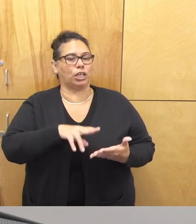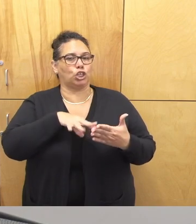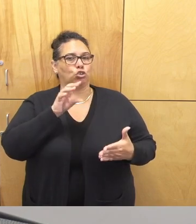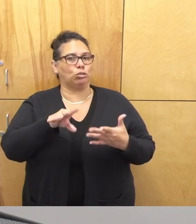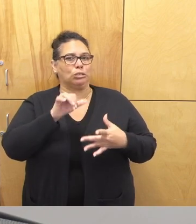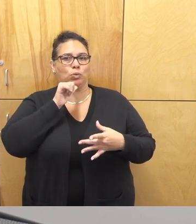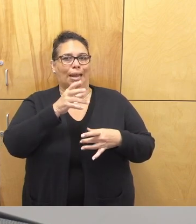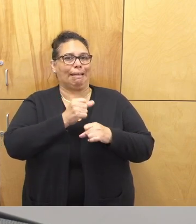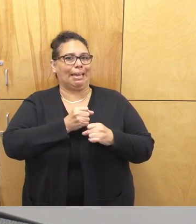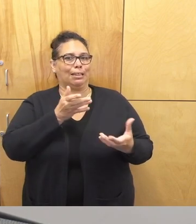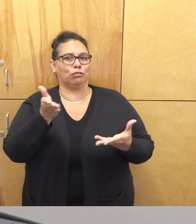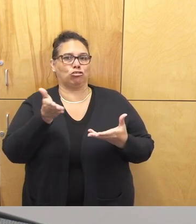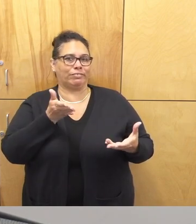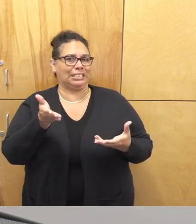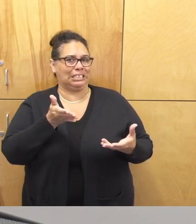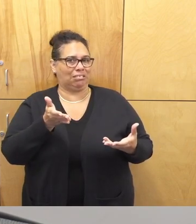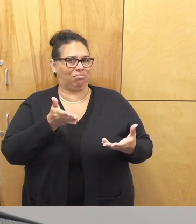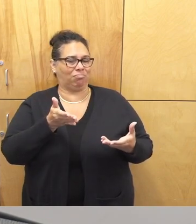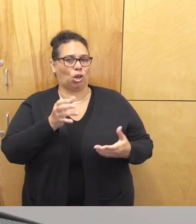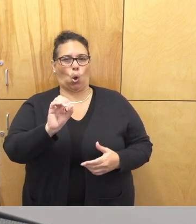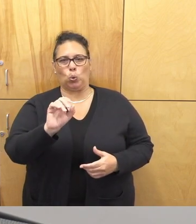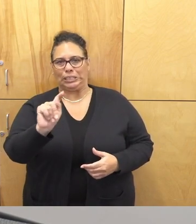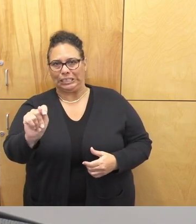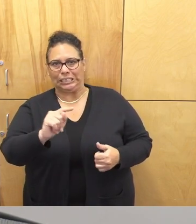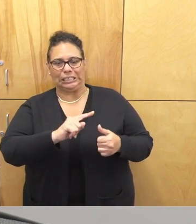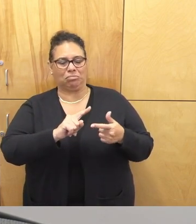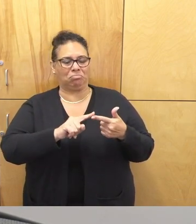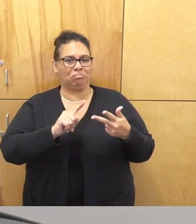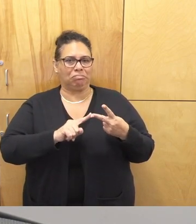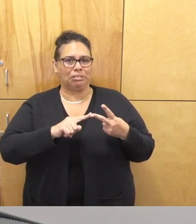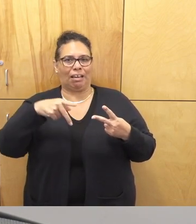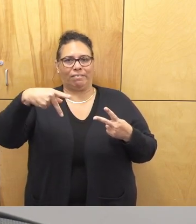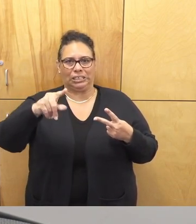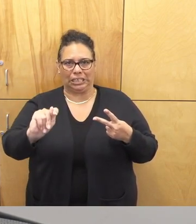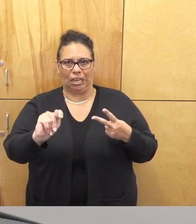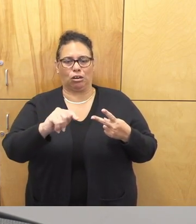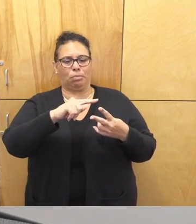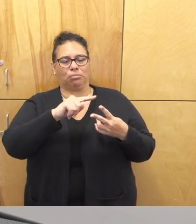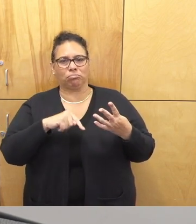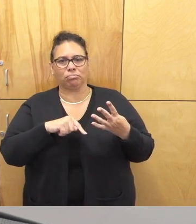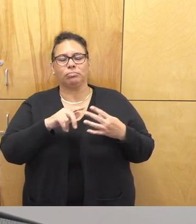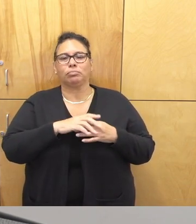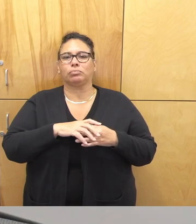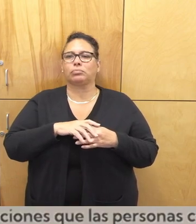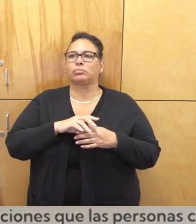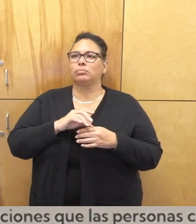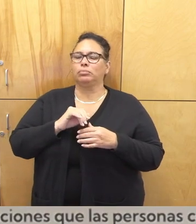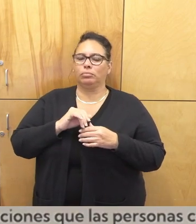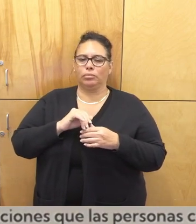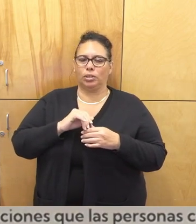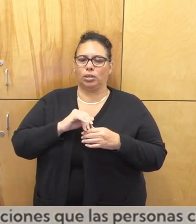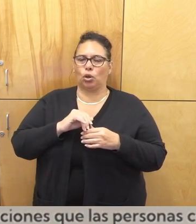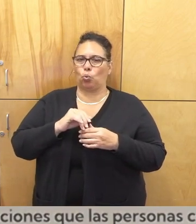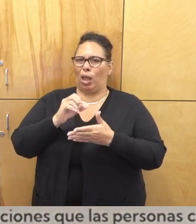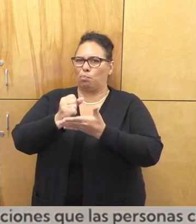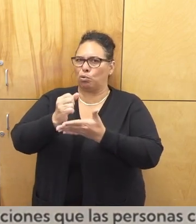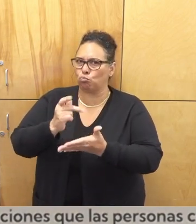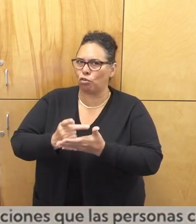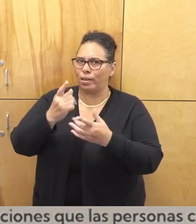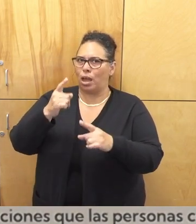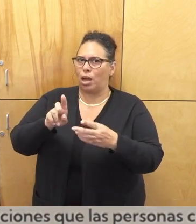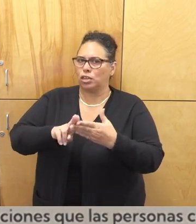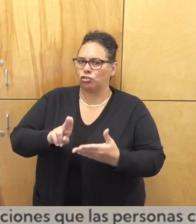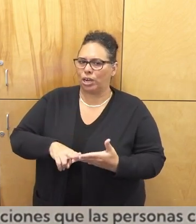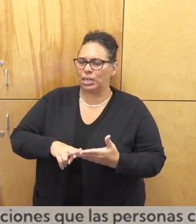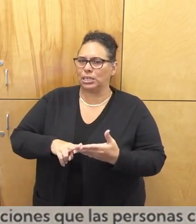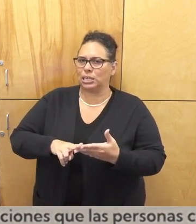not receive their service, occupational therapy and physical therapy. Because I just think we've been approving contracts that are kind